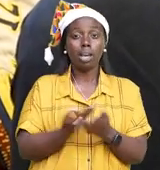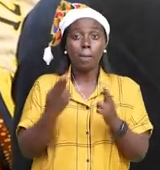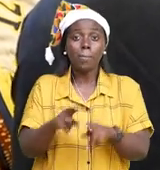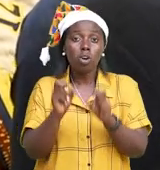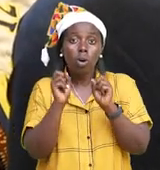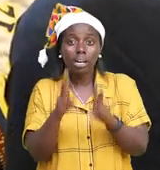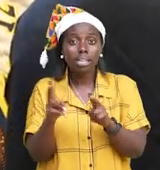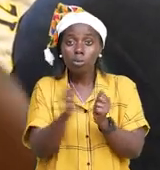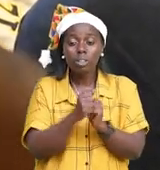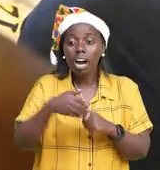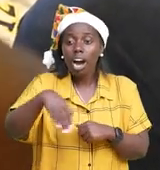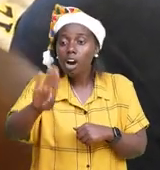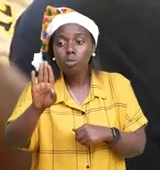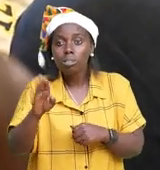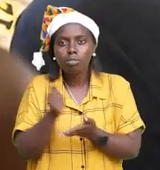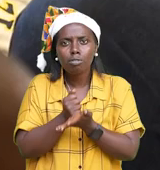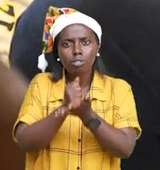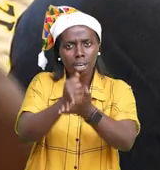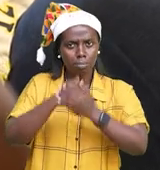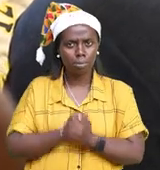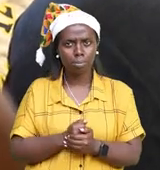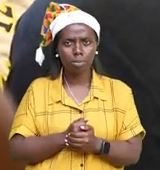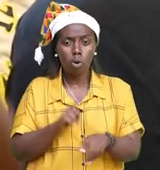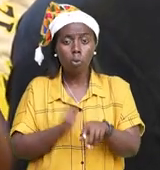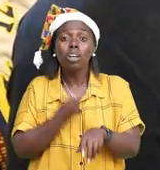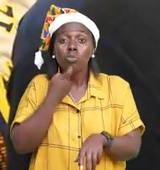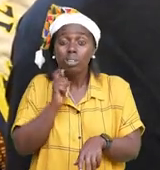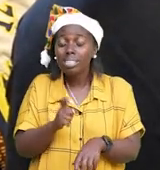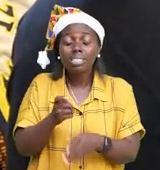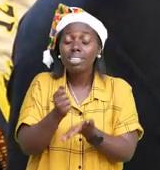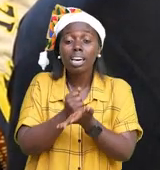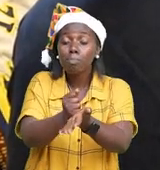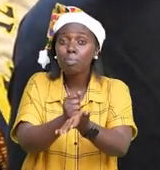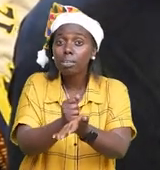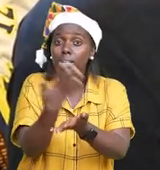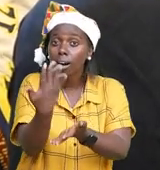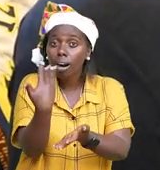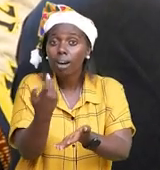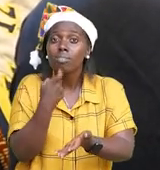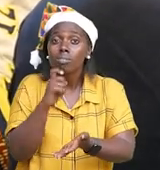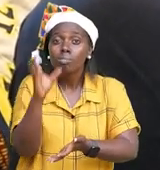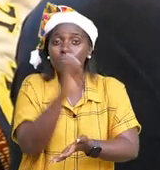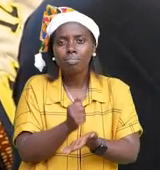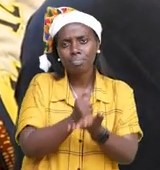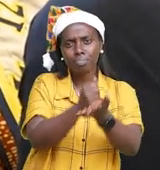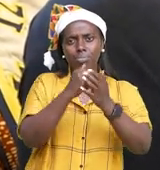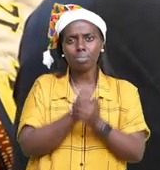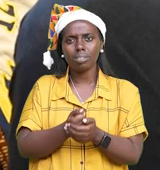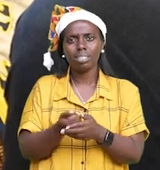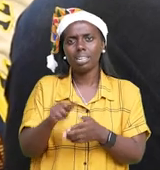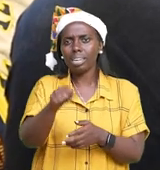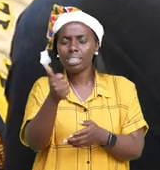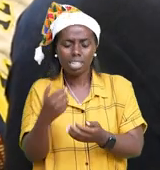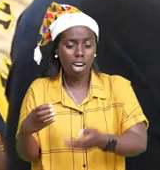Be okay reaching out for help. When you need a helping hand, a compassionate ear,